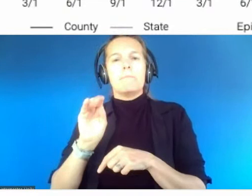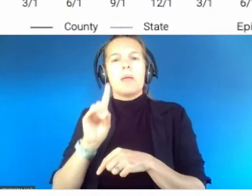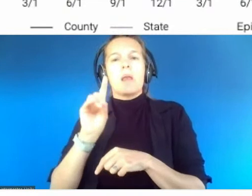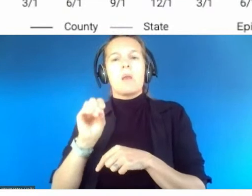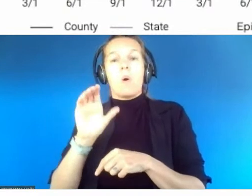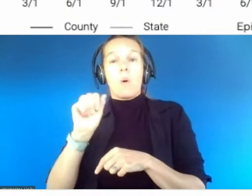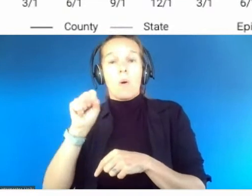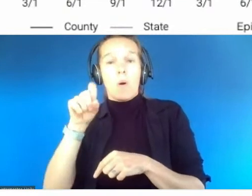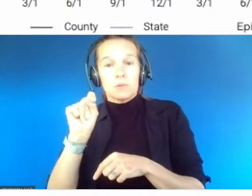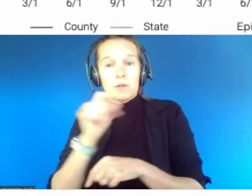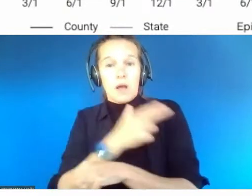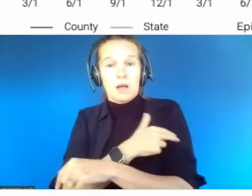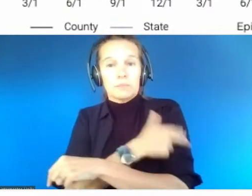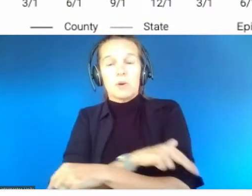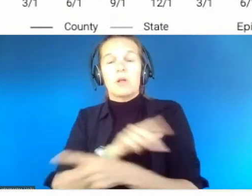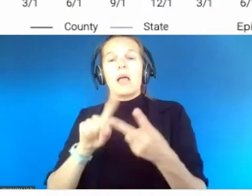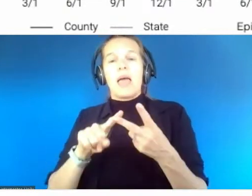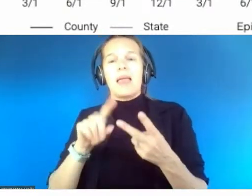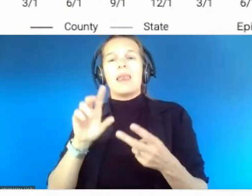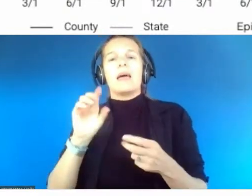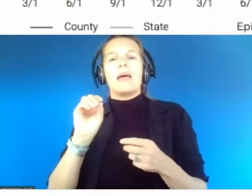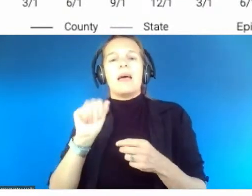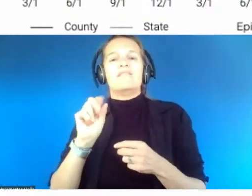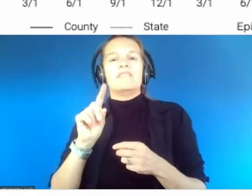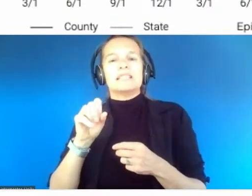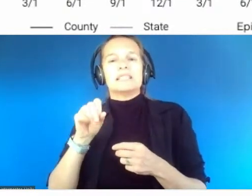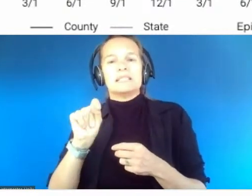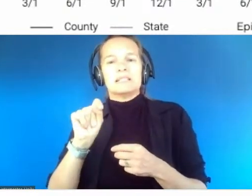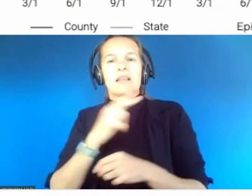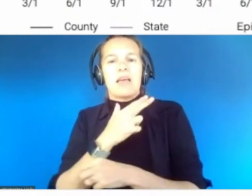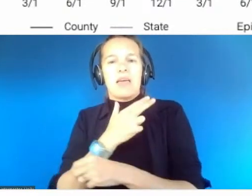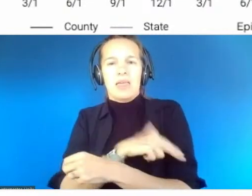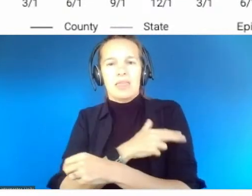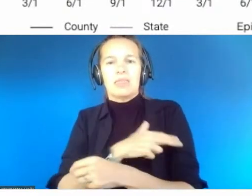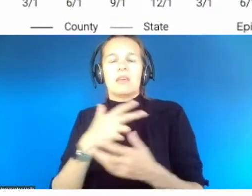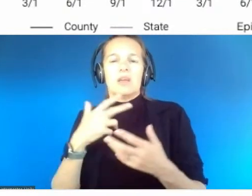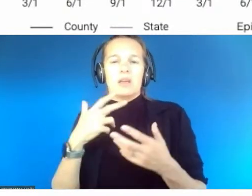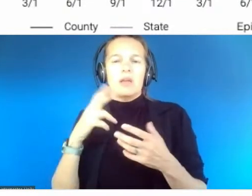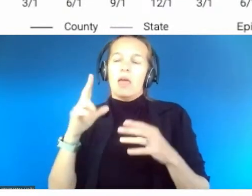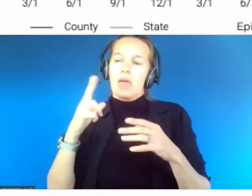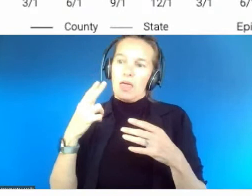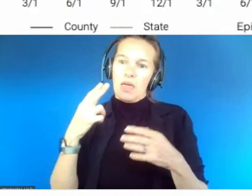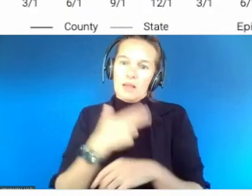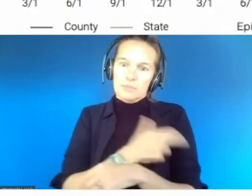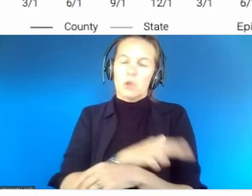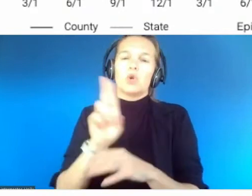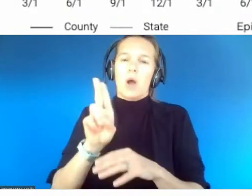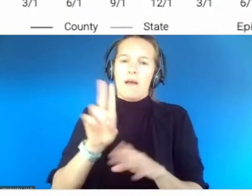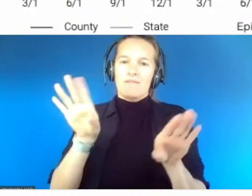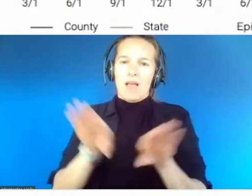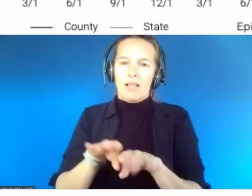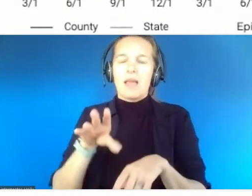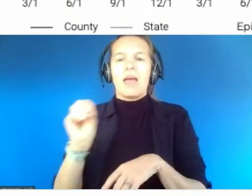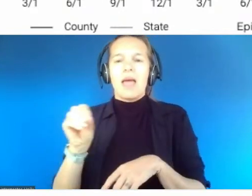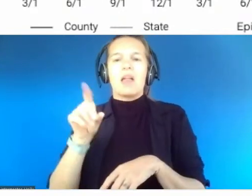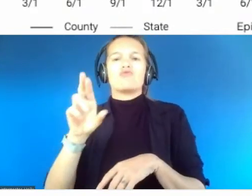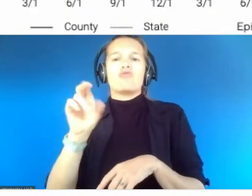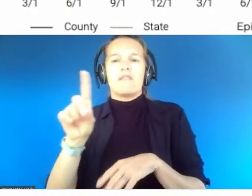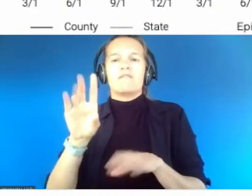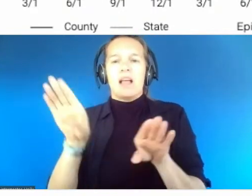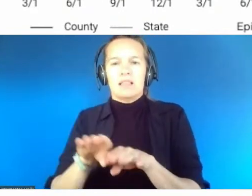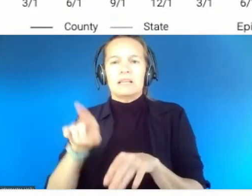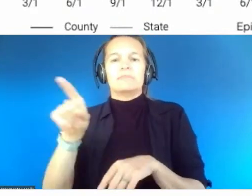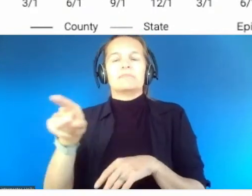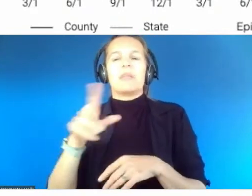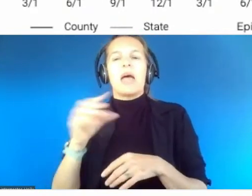Coast and Adventist Health Ukiah Valley, and also in Round Valley Indian Health, with more clinics exploring the use of these for